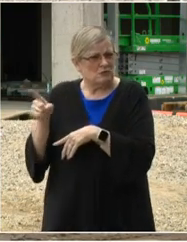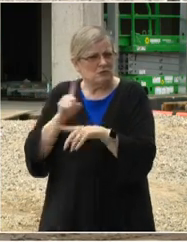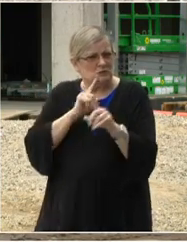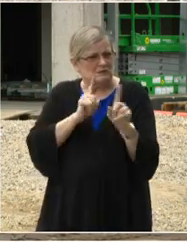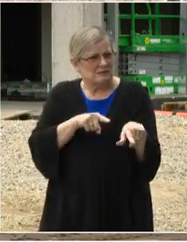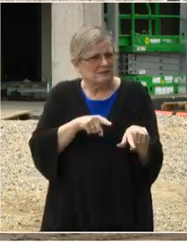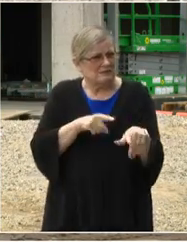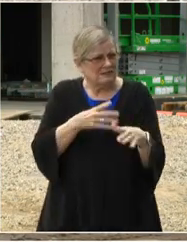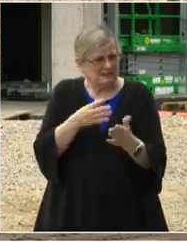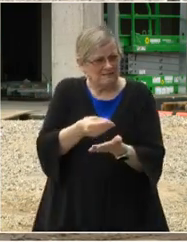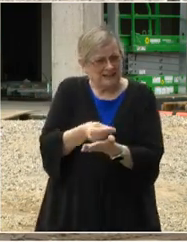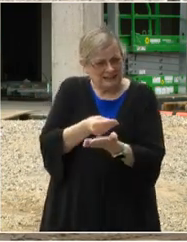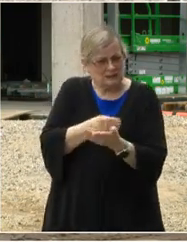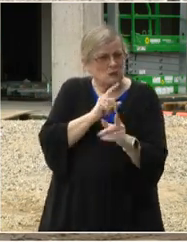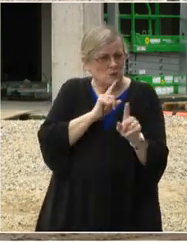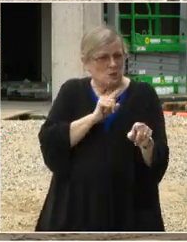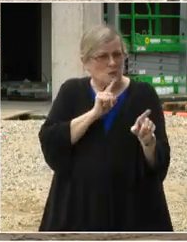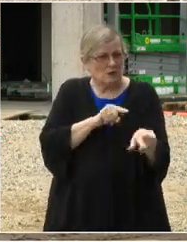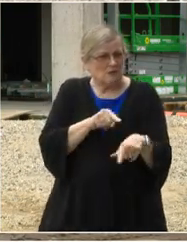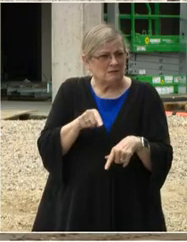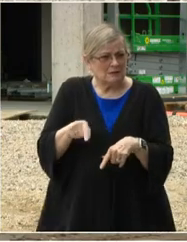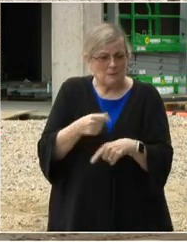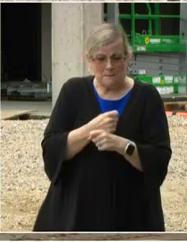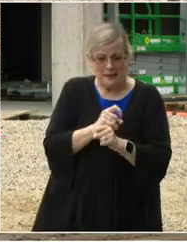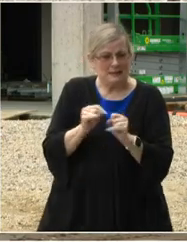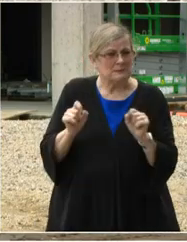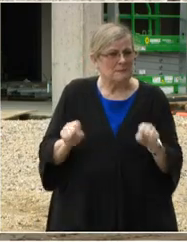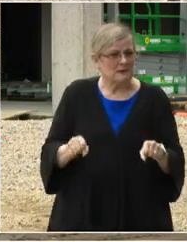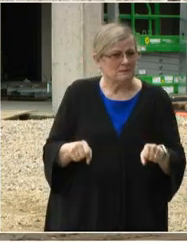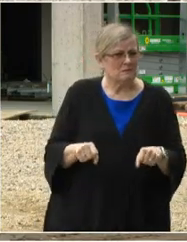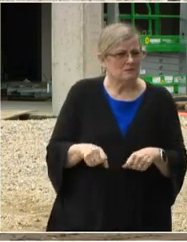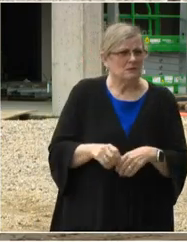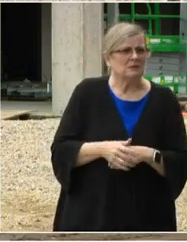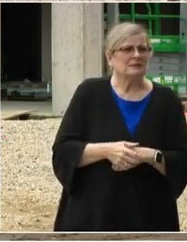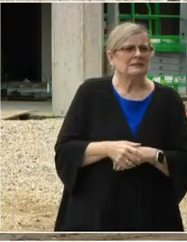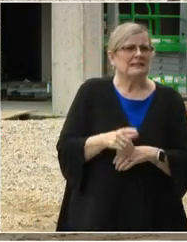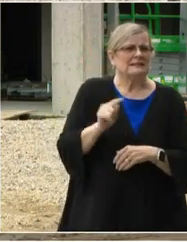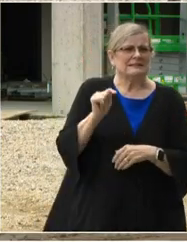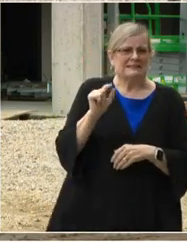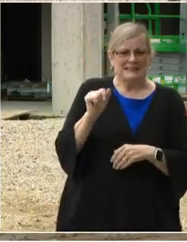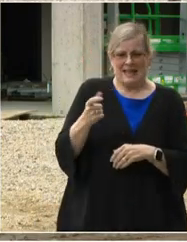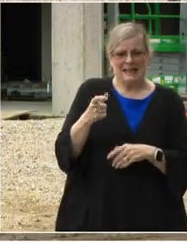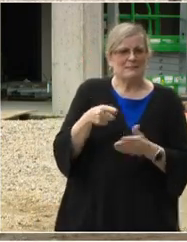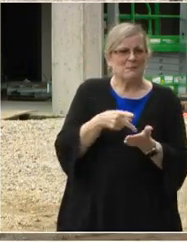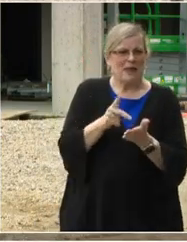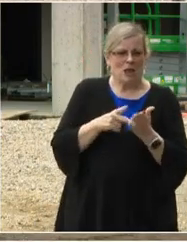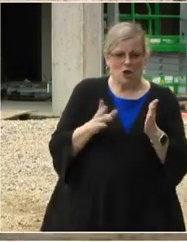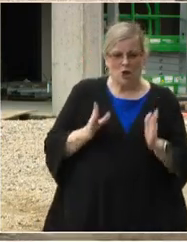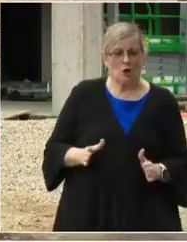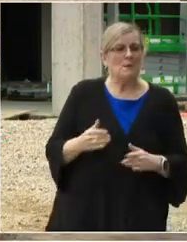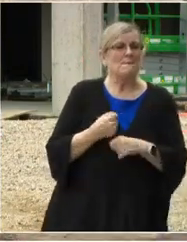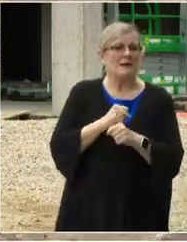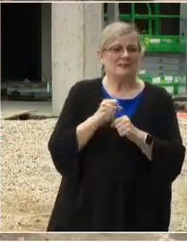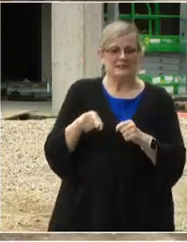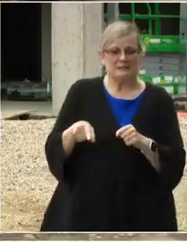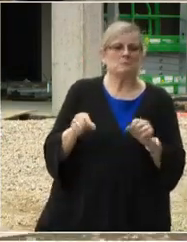would say our taxpayers have made it possible. D.C. residents and businesses who have hung in there,